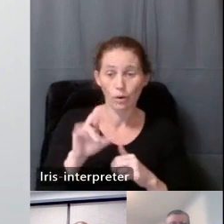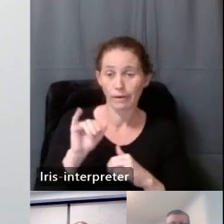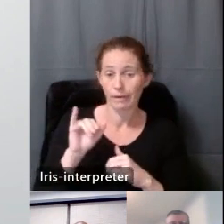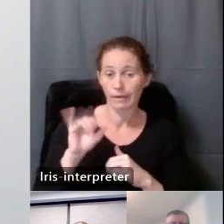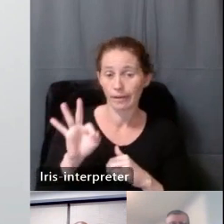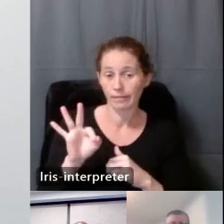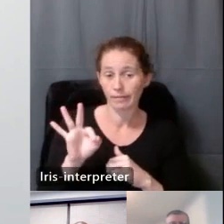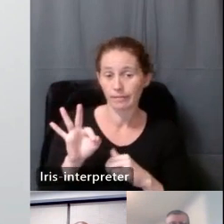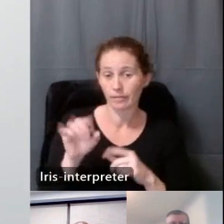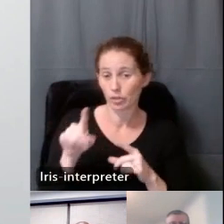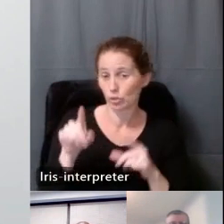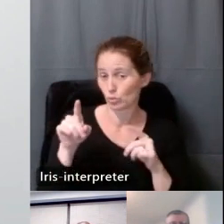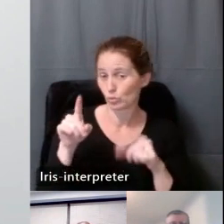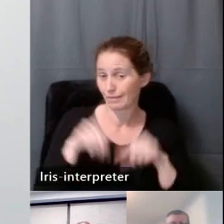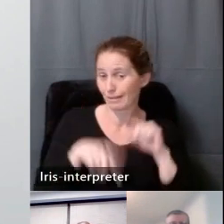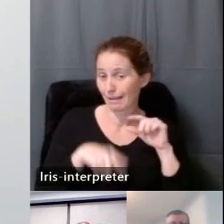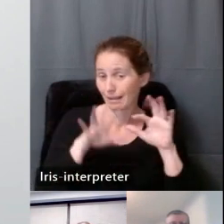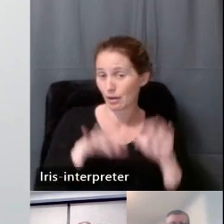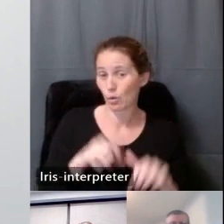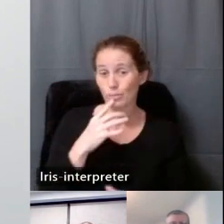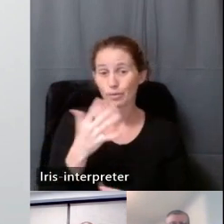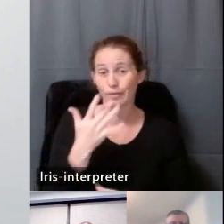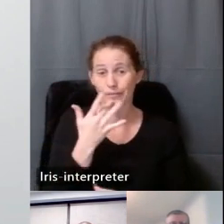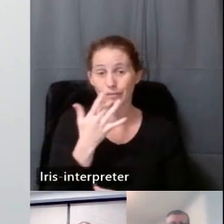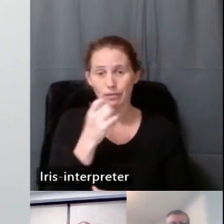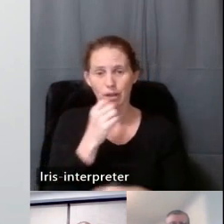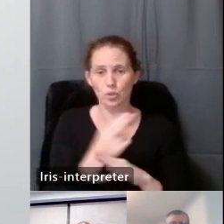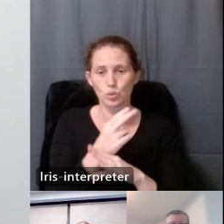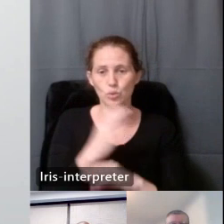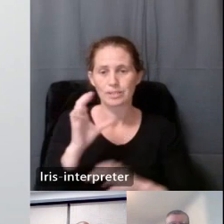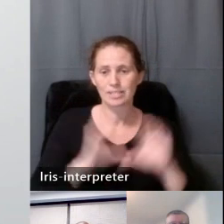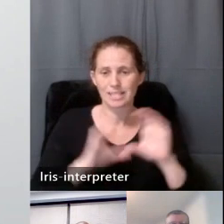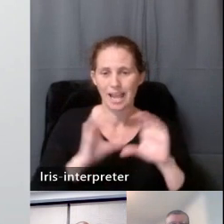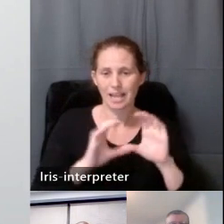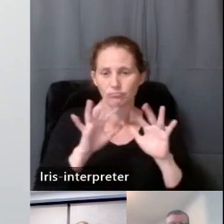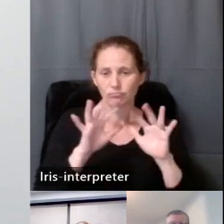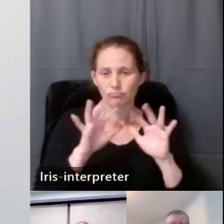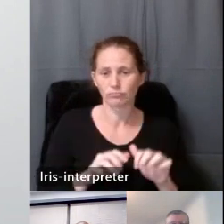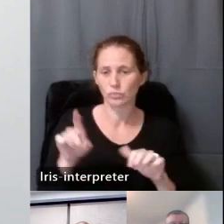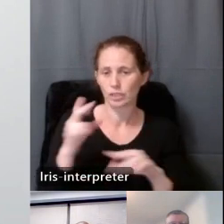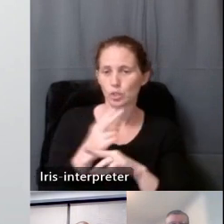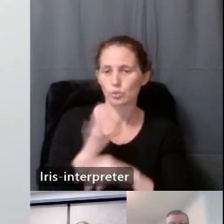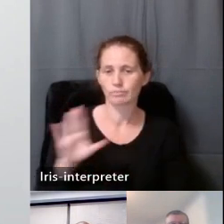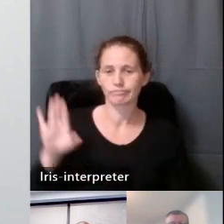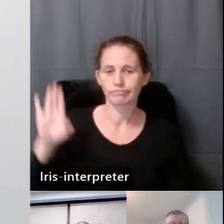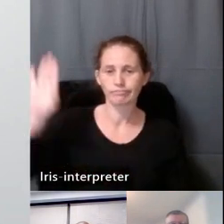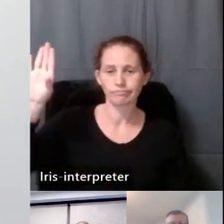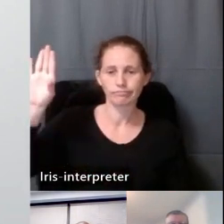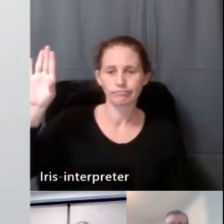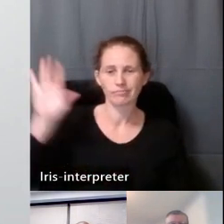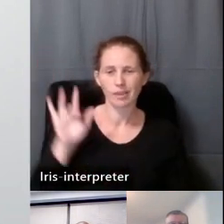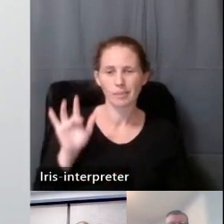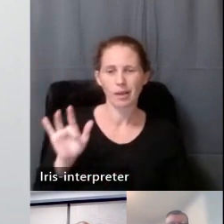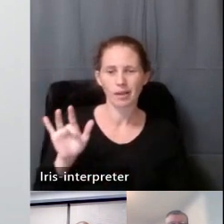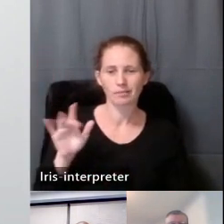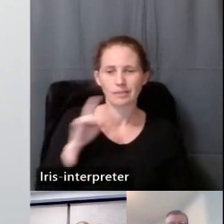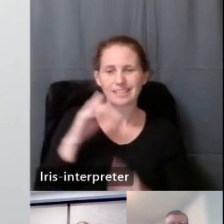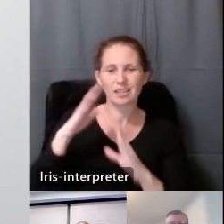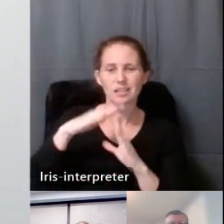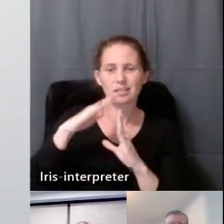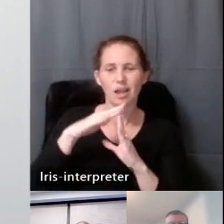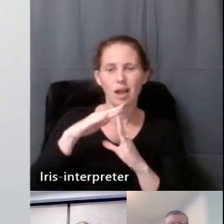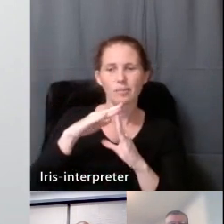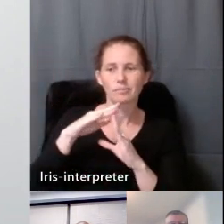you cannot or prefer not to use the chat feature, you can use the raise your hand feature, which is at the top of